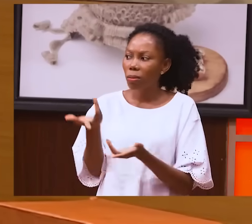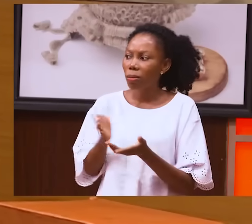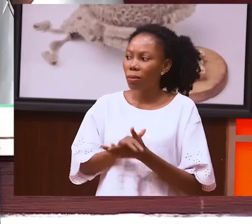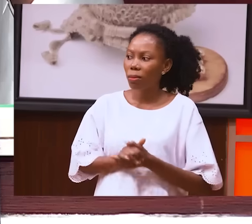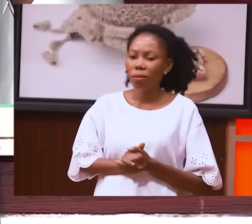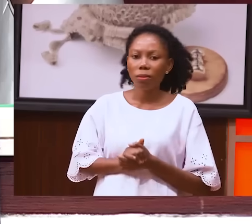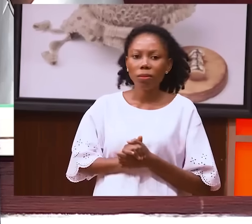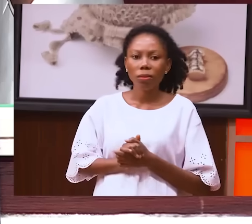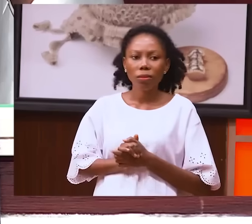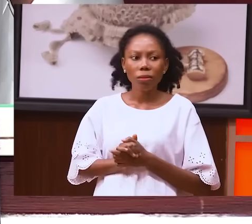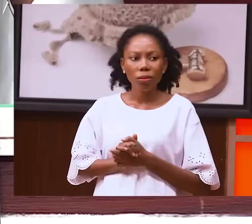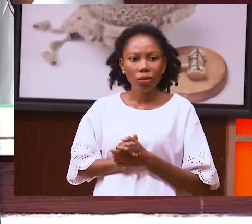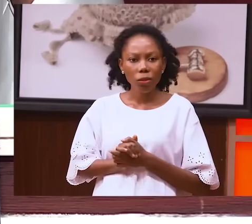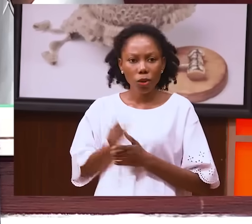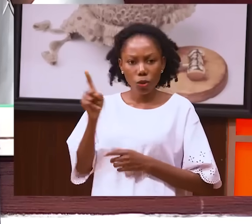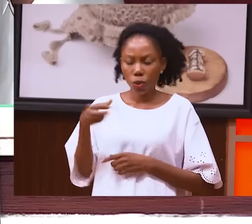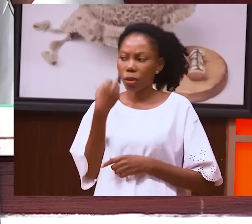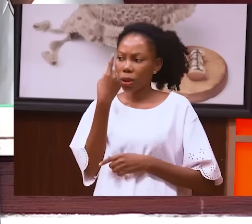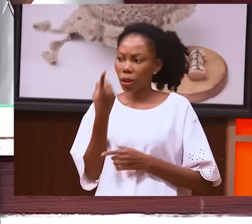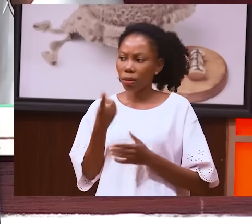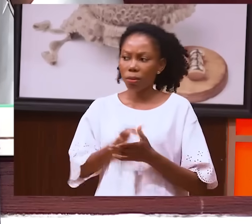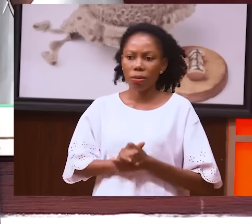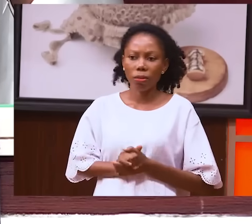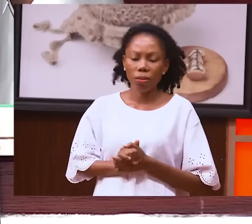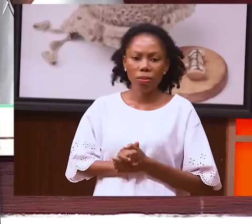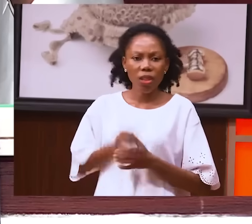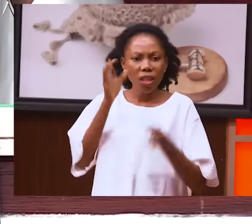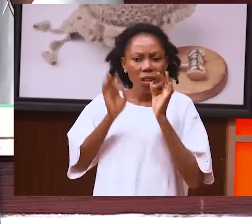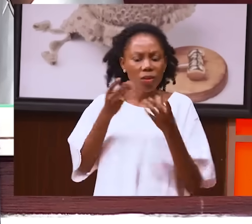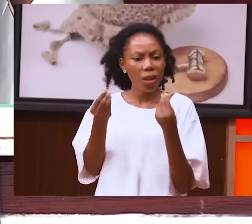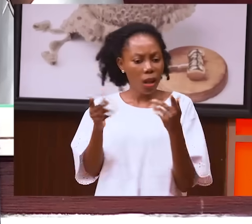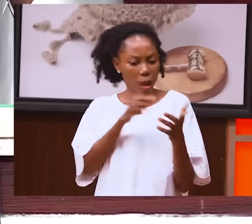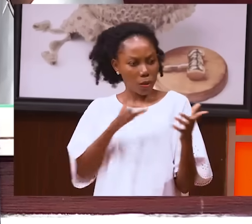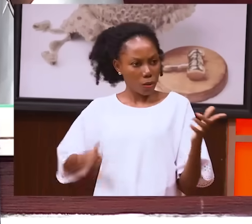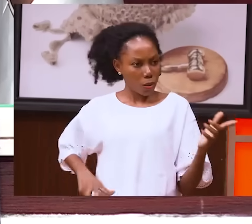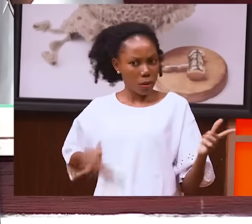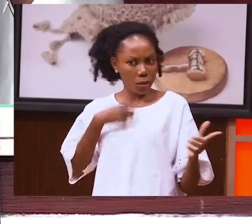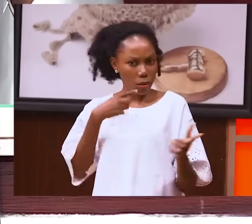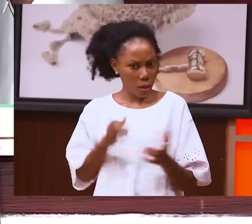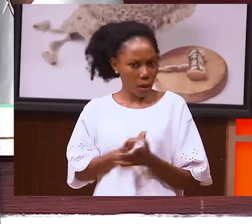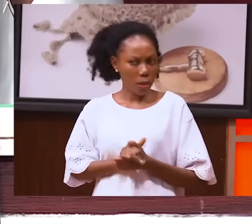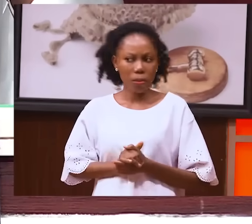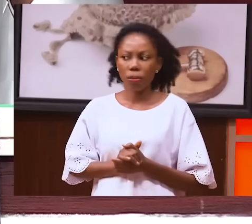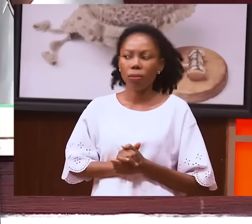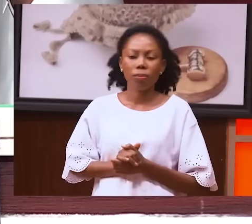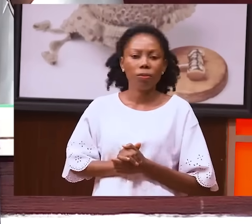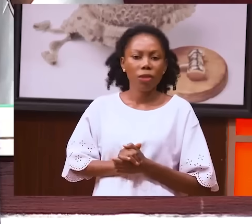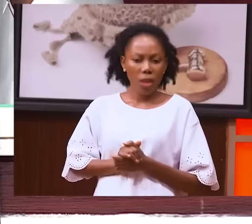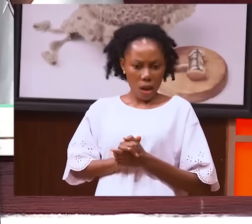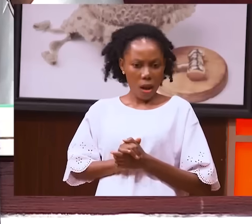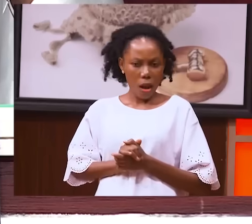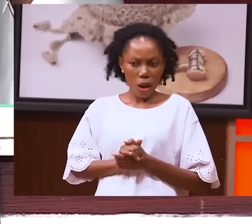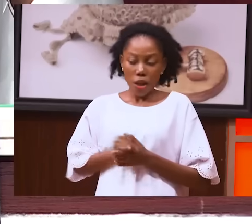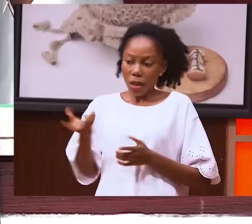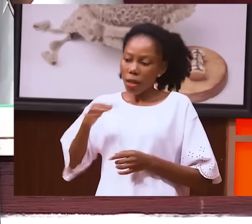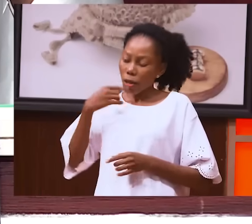So, you understand what I'm trying to say? If the landlord says this, okay, you keep on talking about when you are supposed to leave the